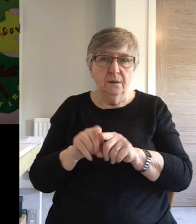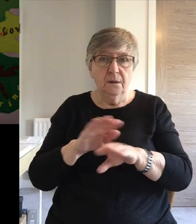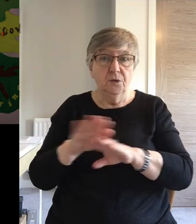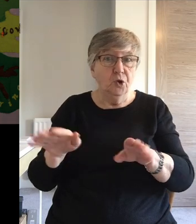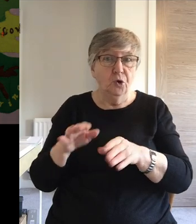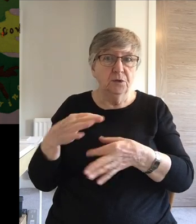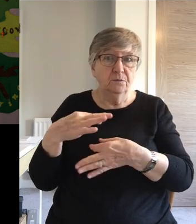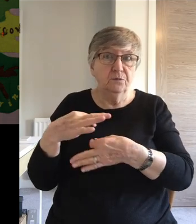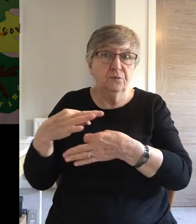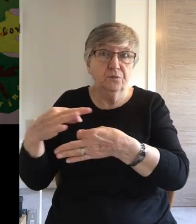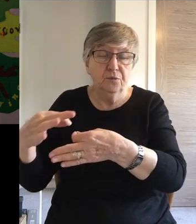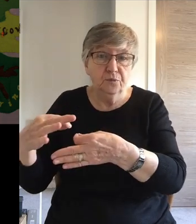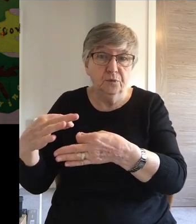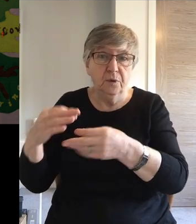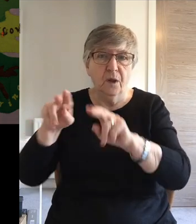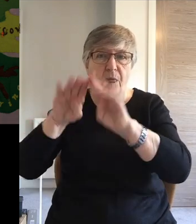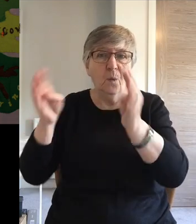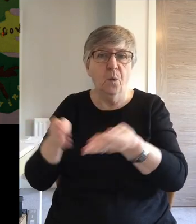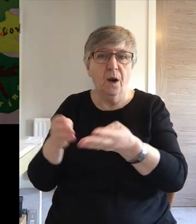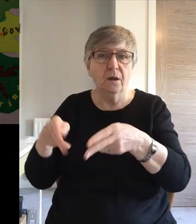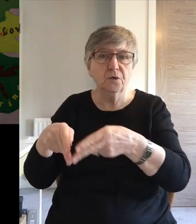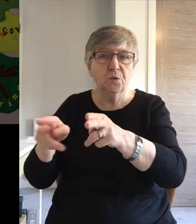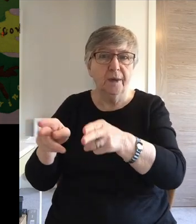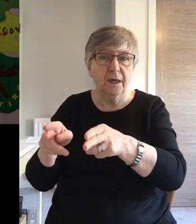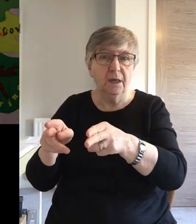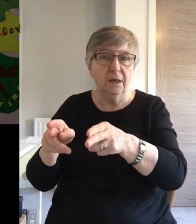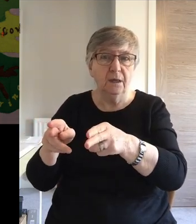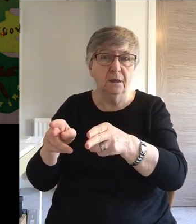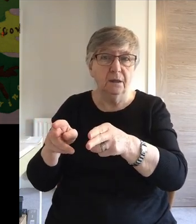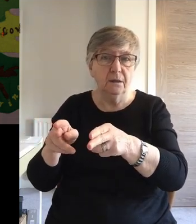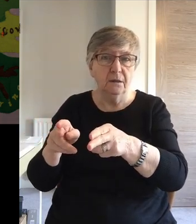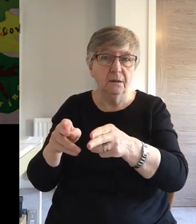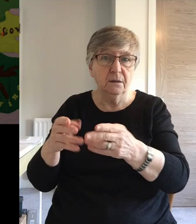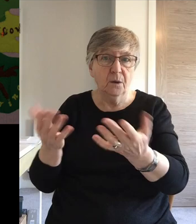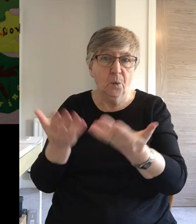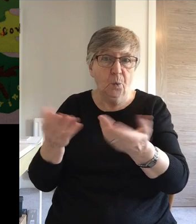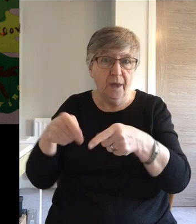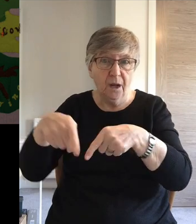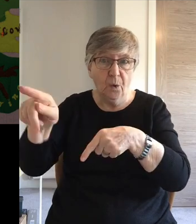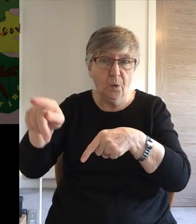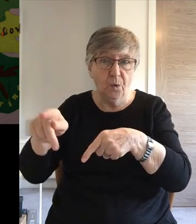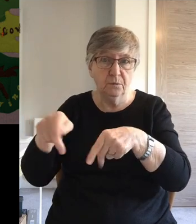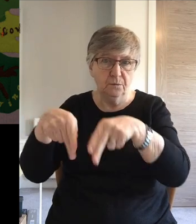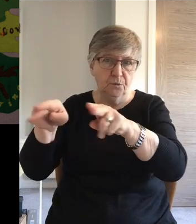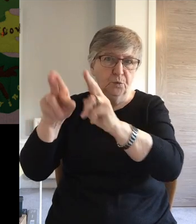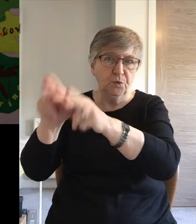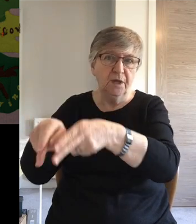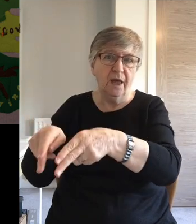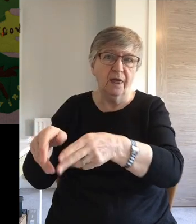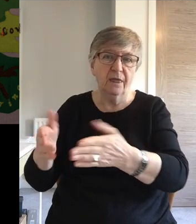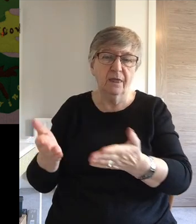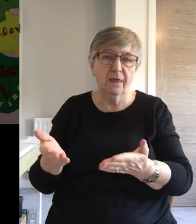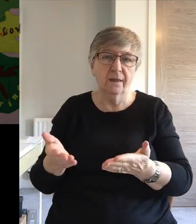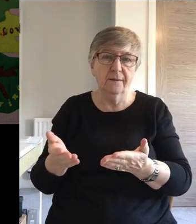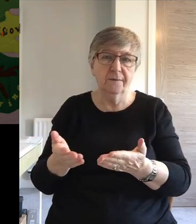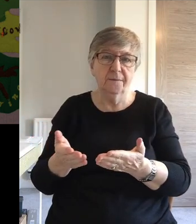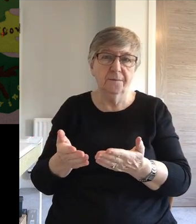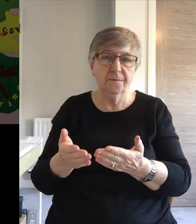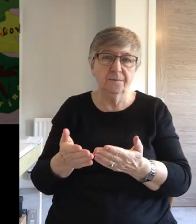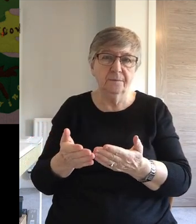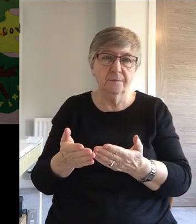rather than being enticed into this way, which leads verse 18 only to death.